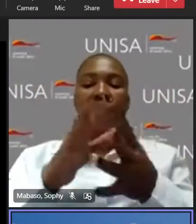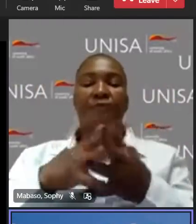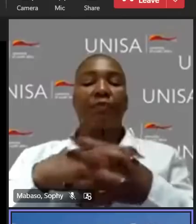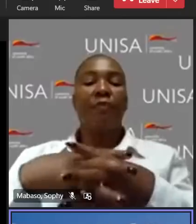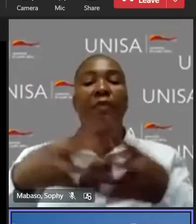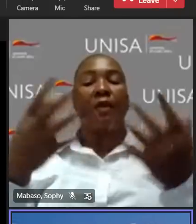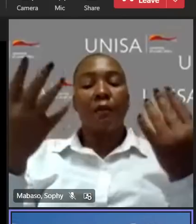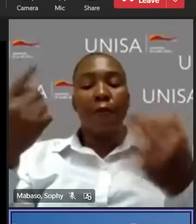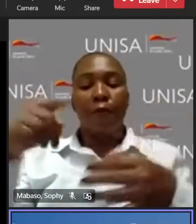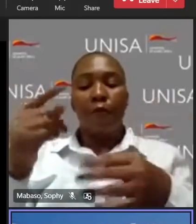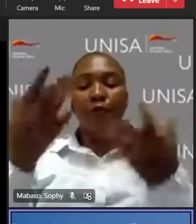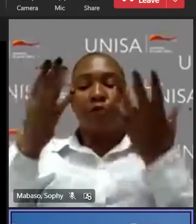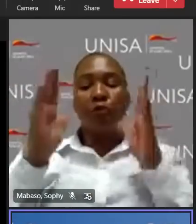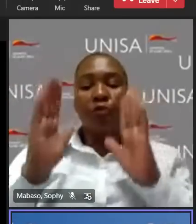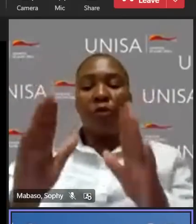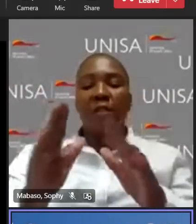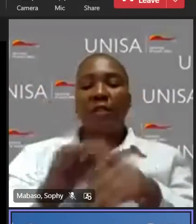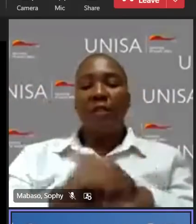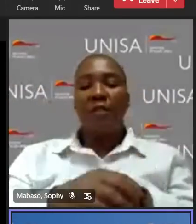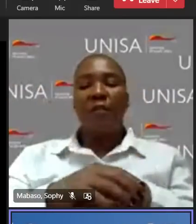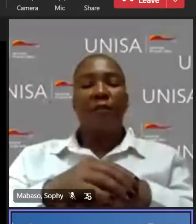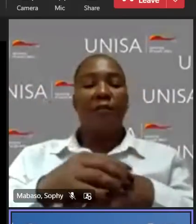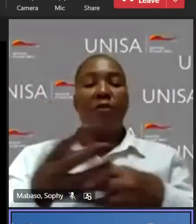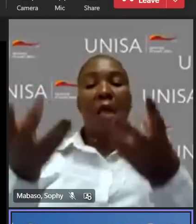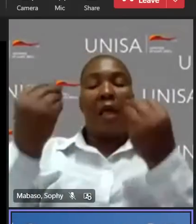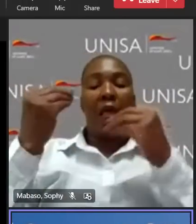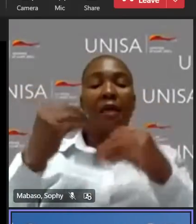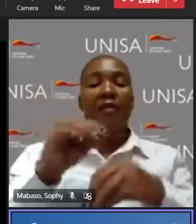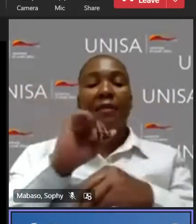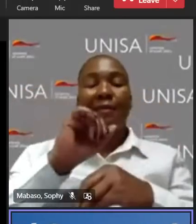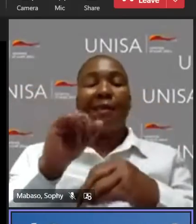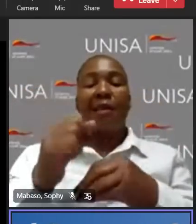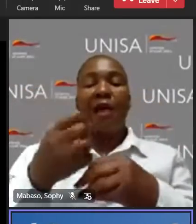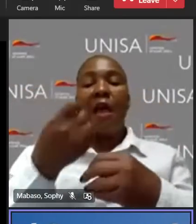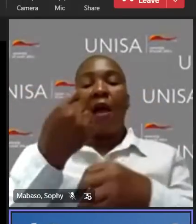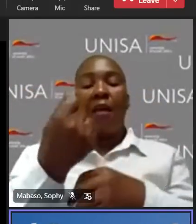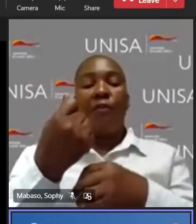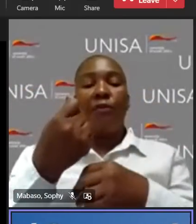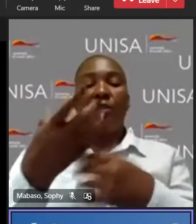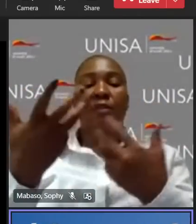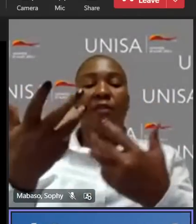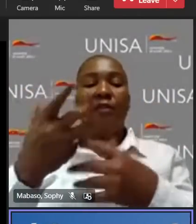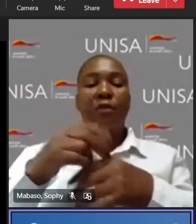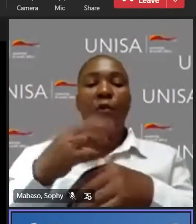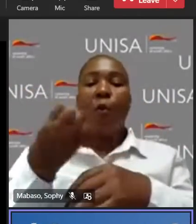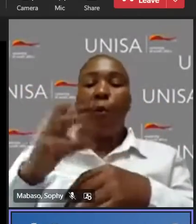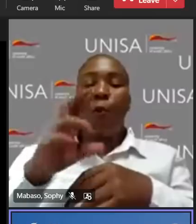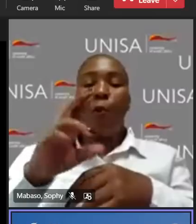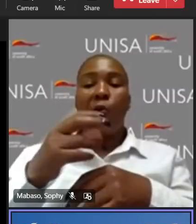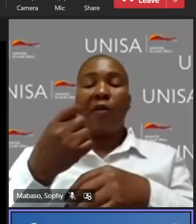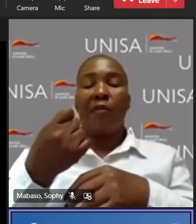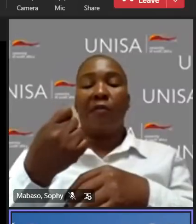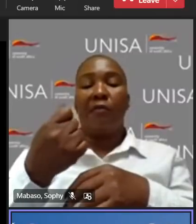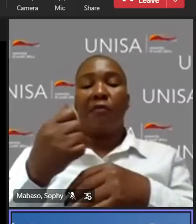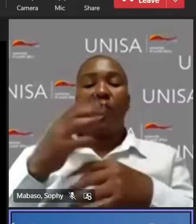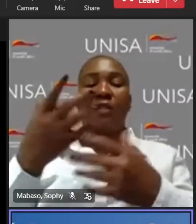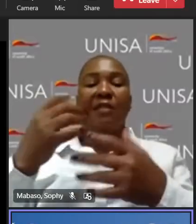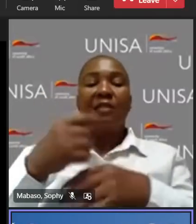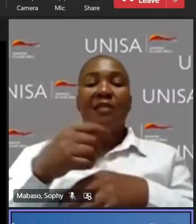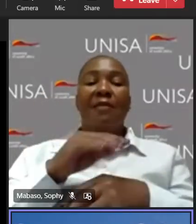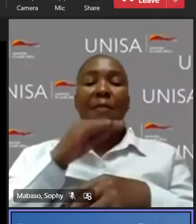For a student to receive their allowances or the refund and so on,